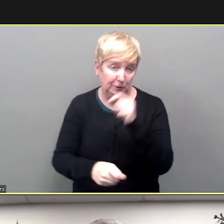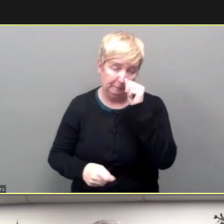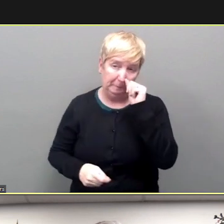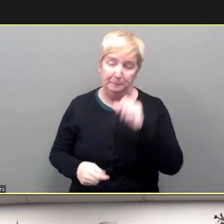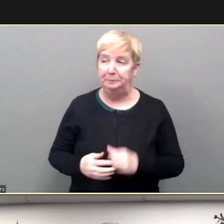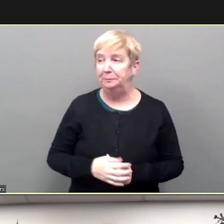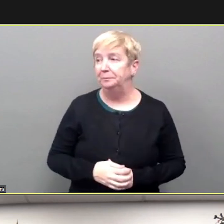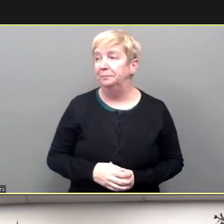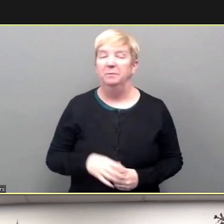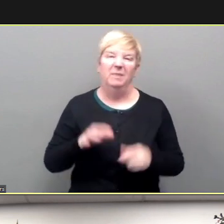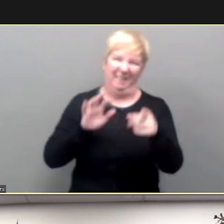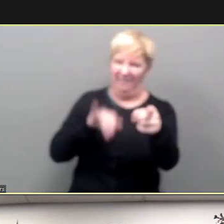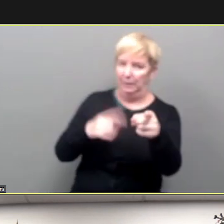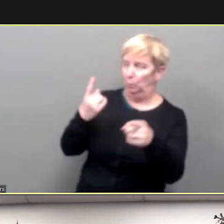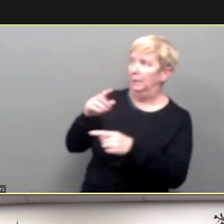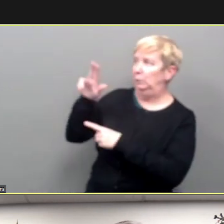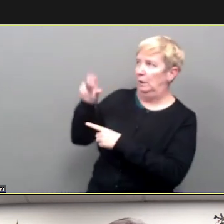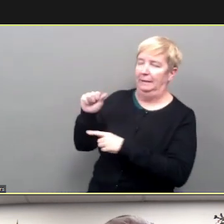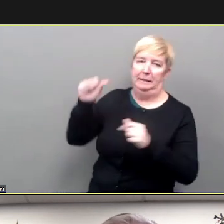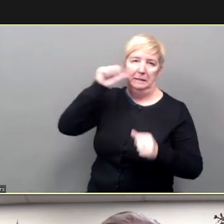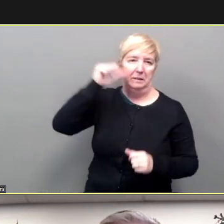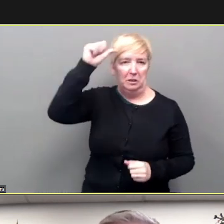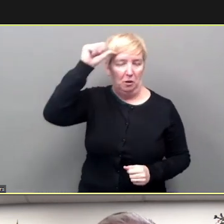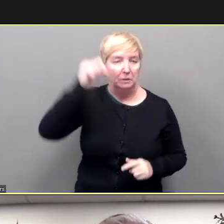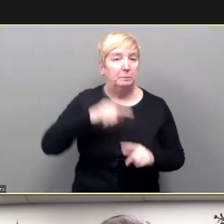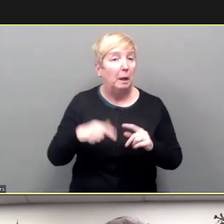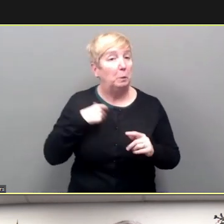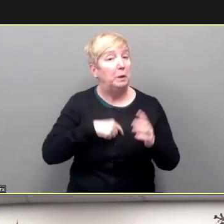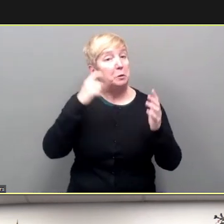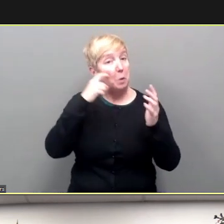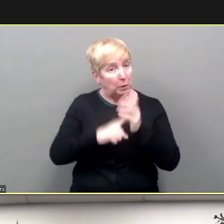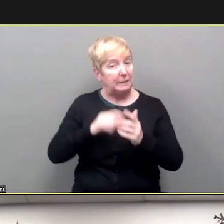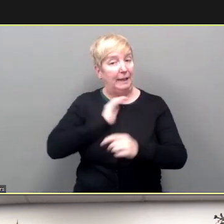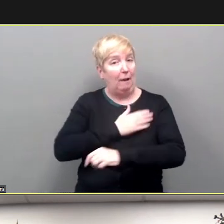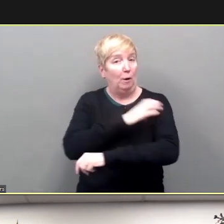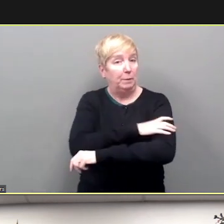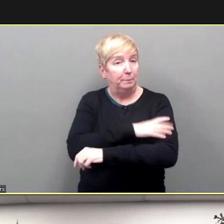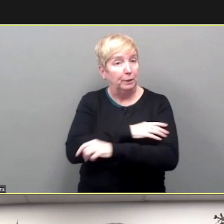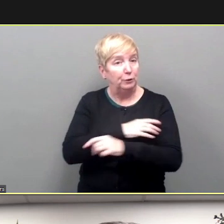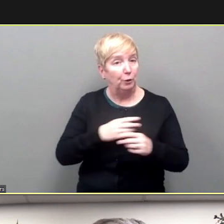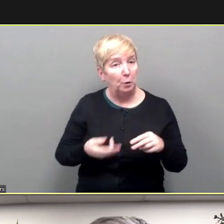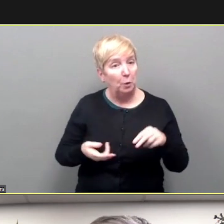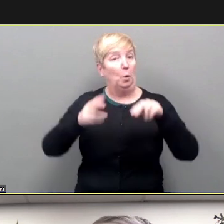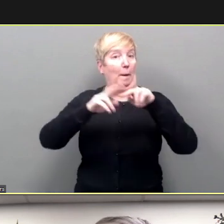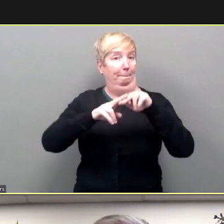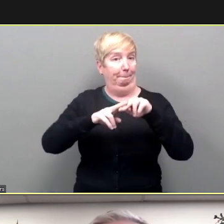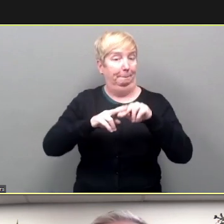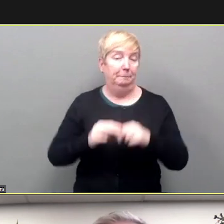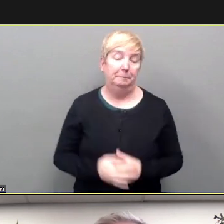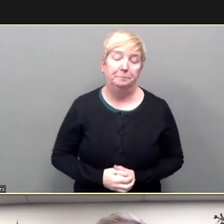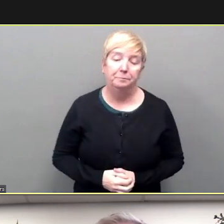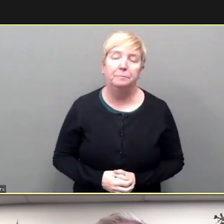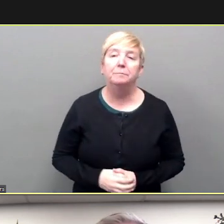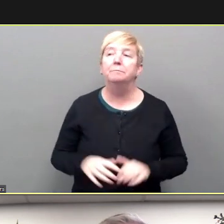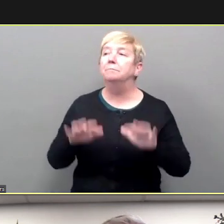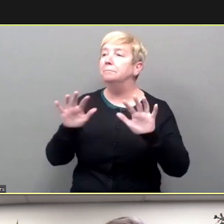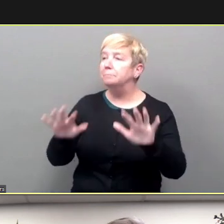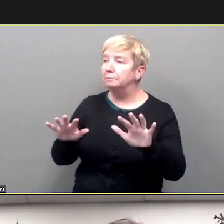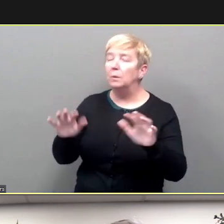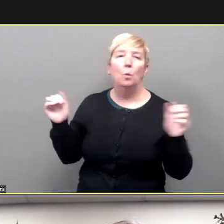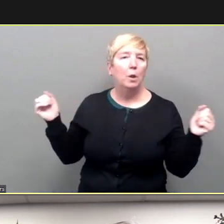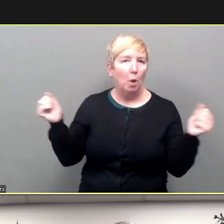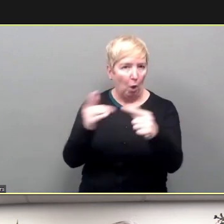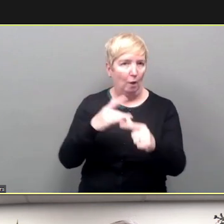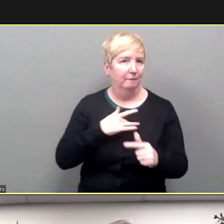to be in US adults, but we're actually seeing a change. So my conclusion is we're all more stressed.